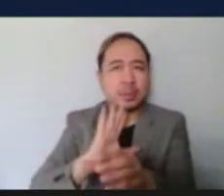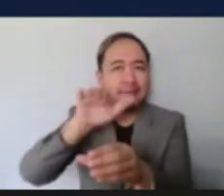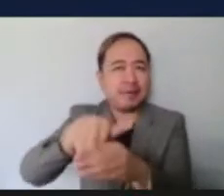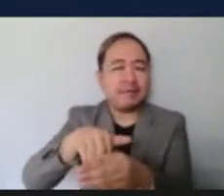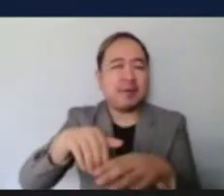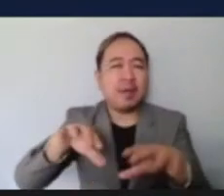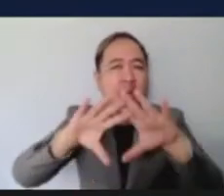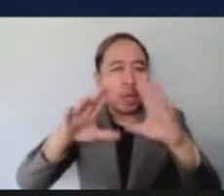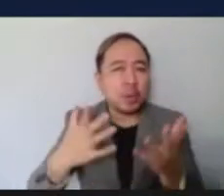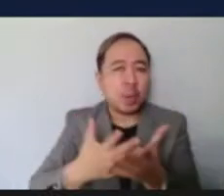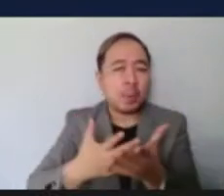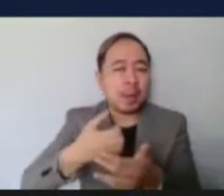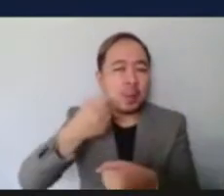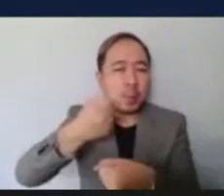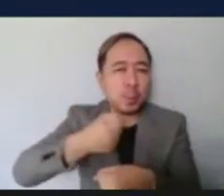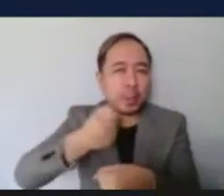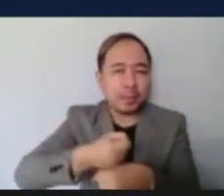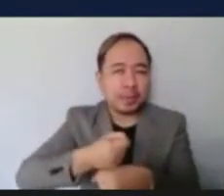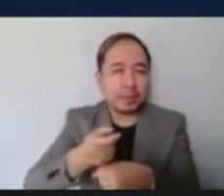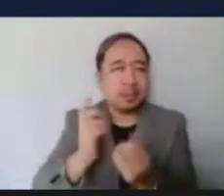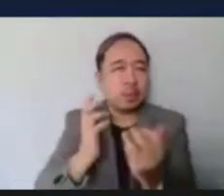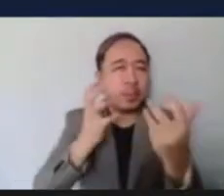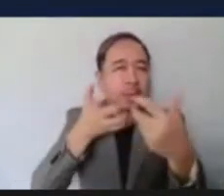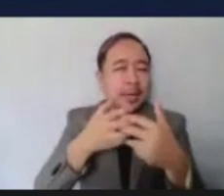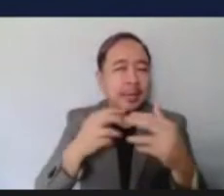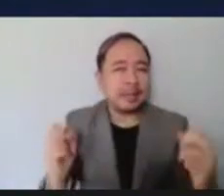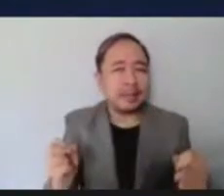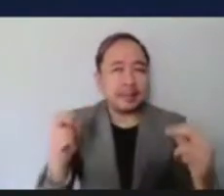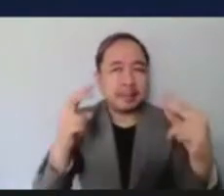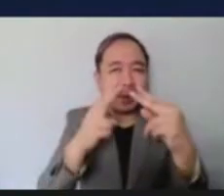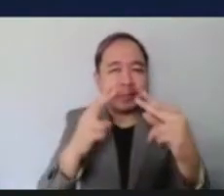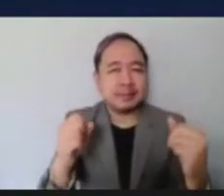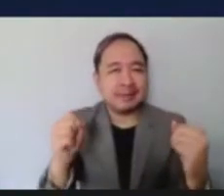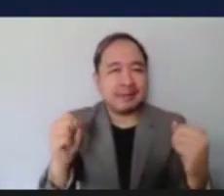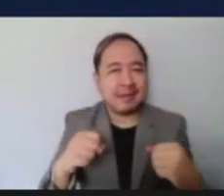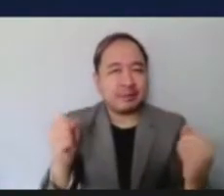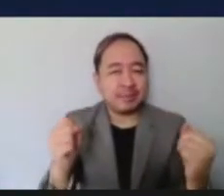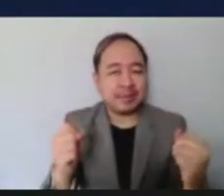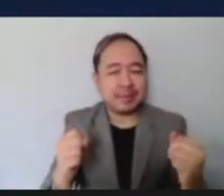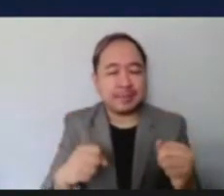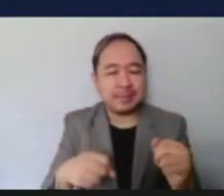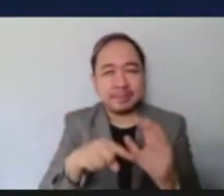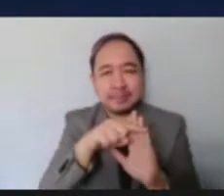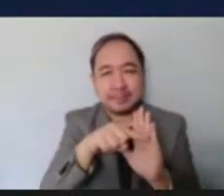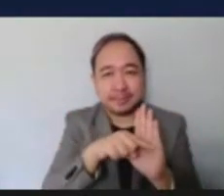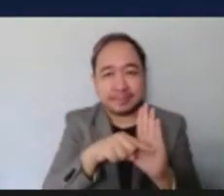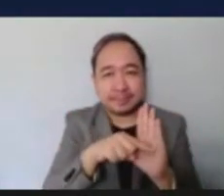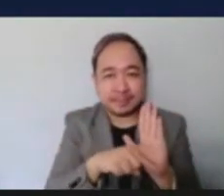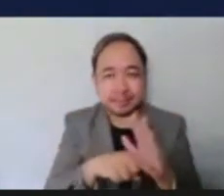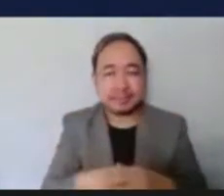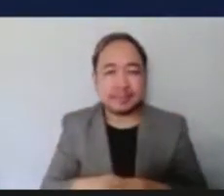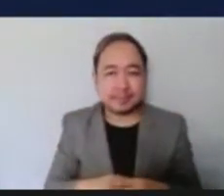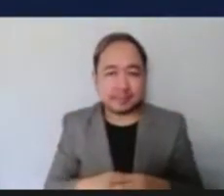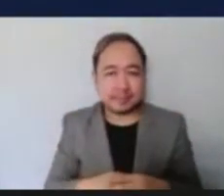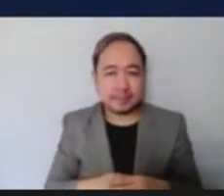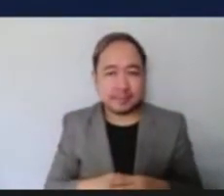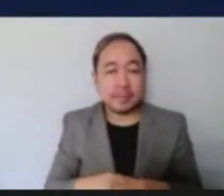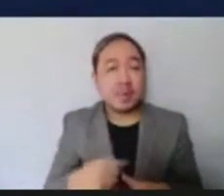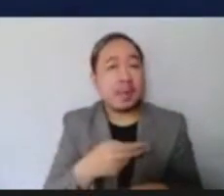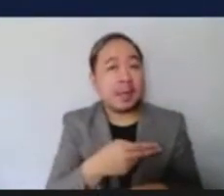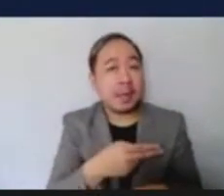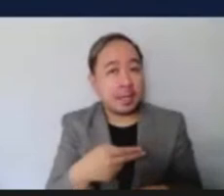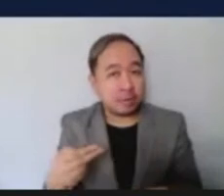to align with the Paris agreement temperature Indonesia has from bromo located